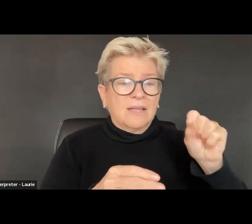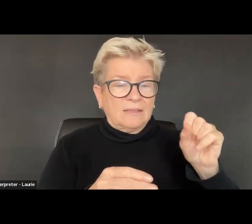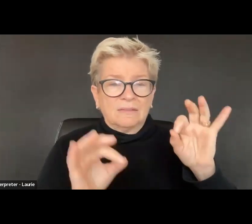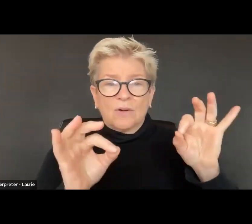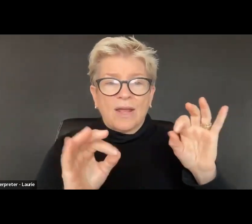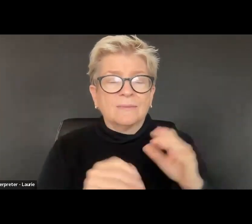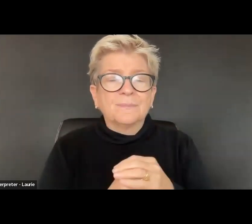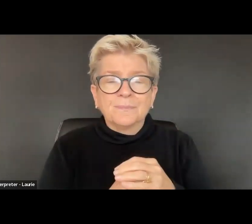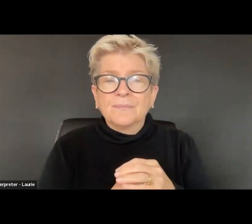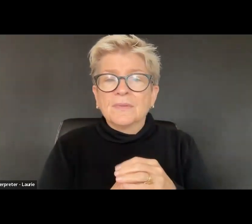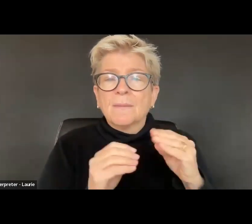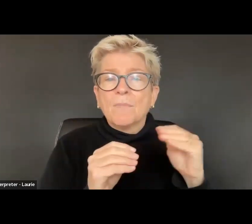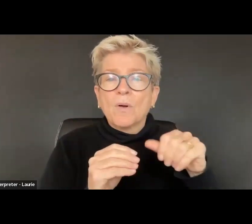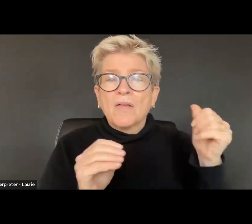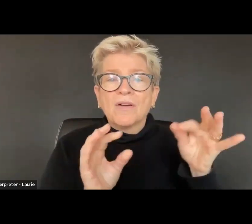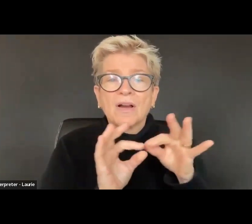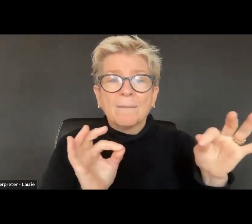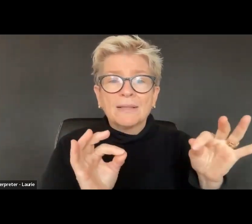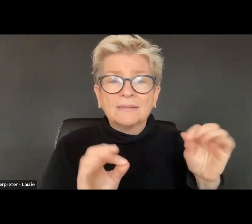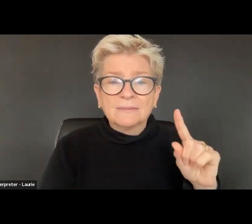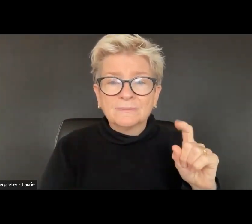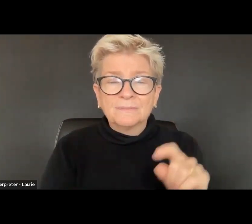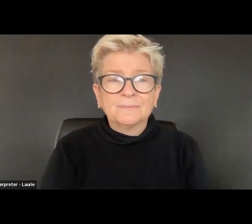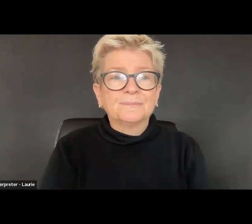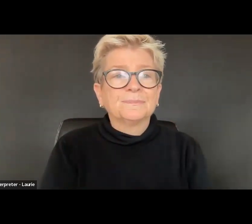Any other comments at this point?